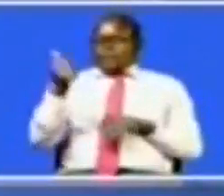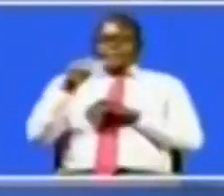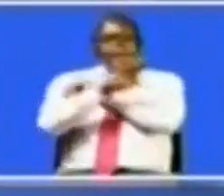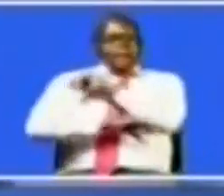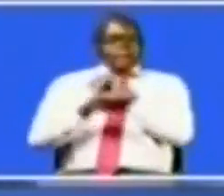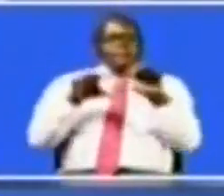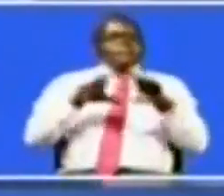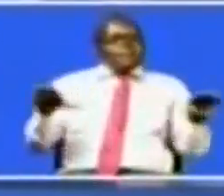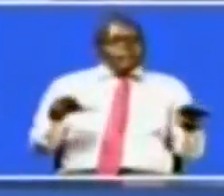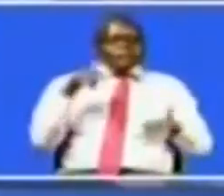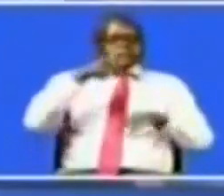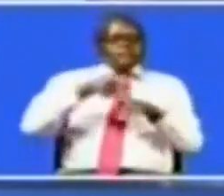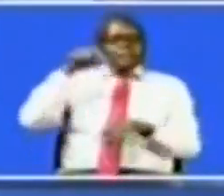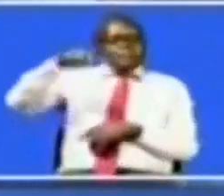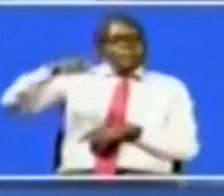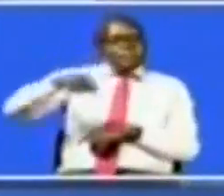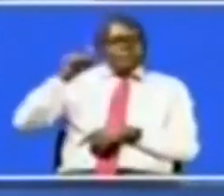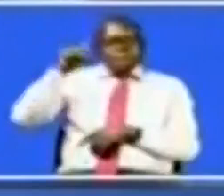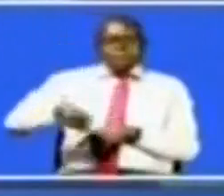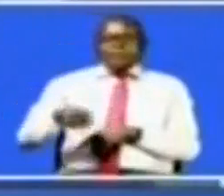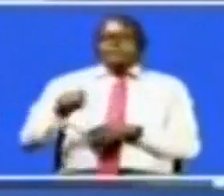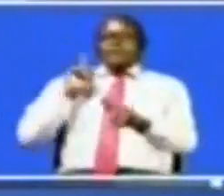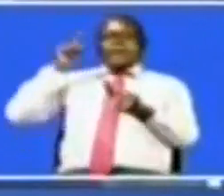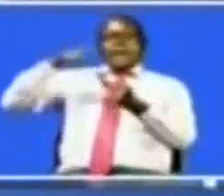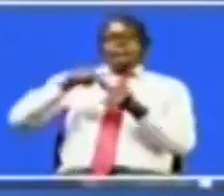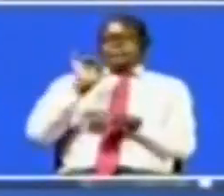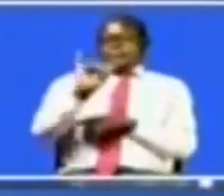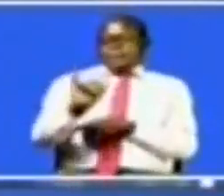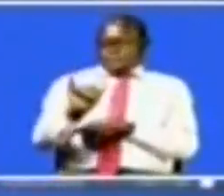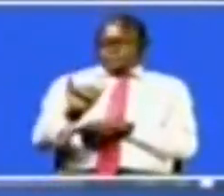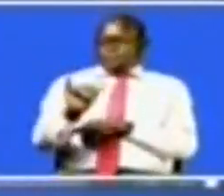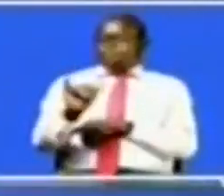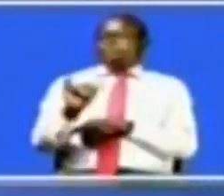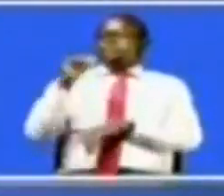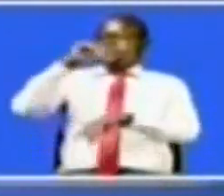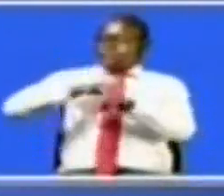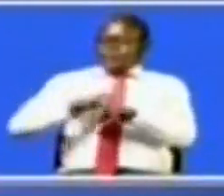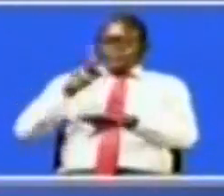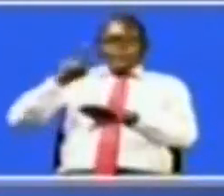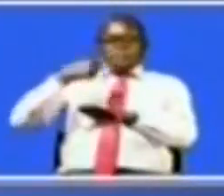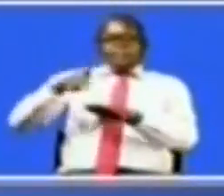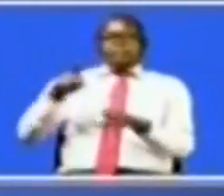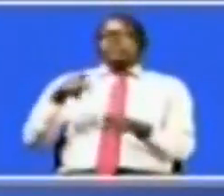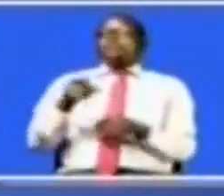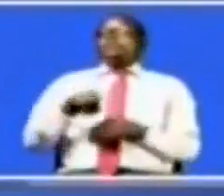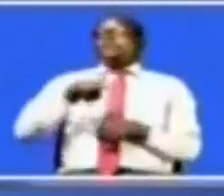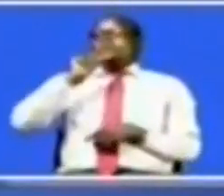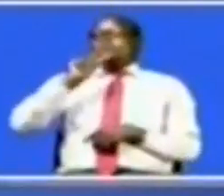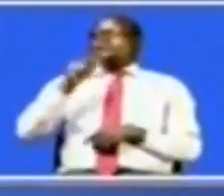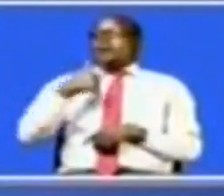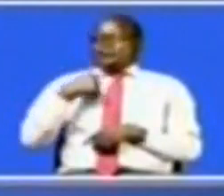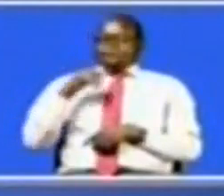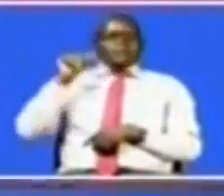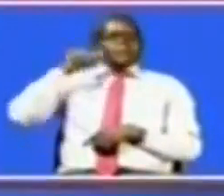Na kwa hivyo wakati mnapanda, tuelekee hiyo mwenendo pia. Ili tupate purple tea na iko na pesa ya